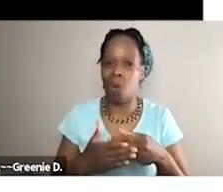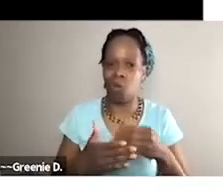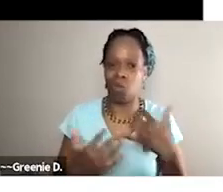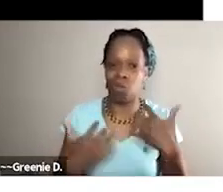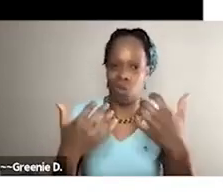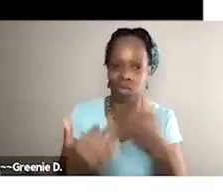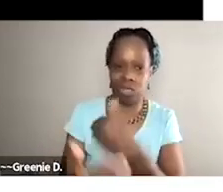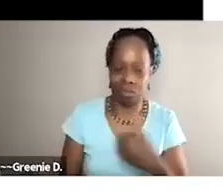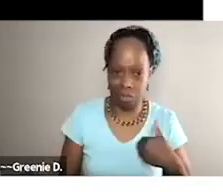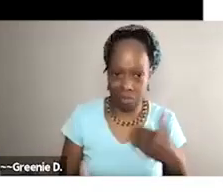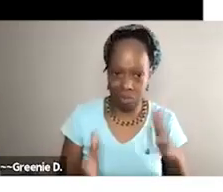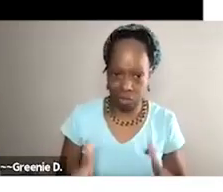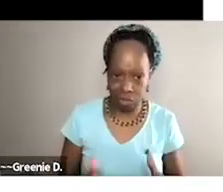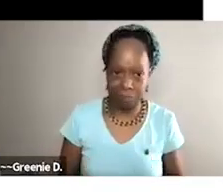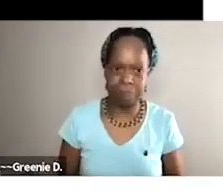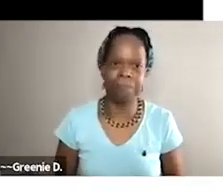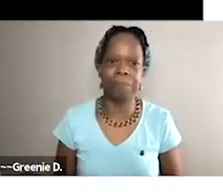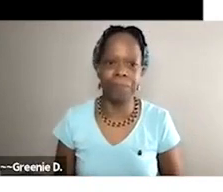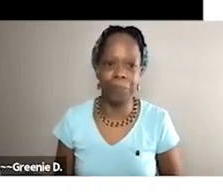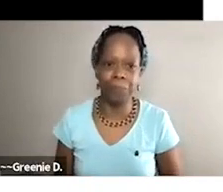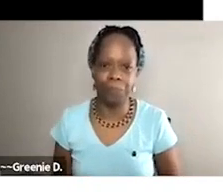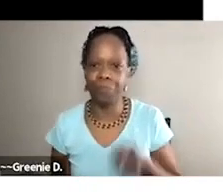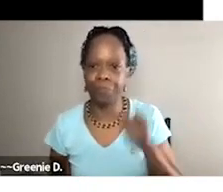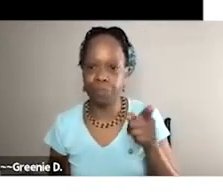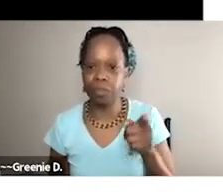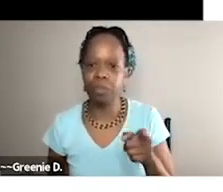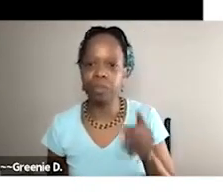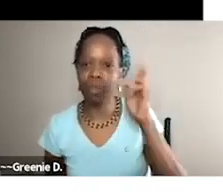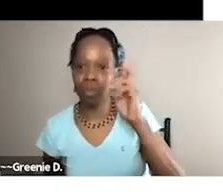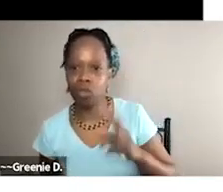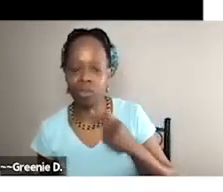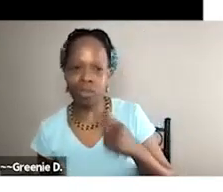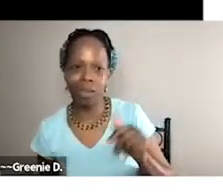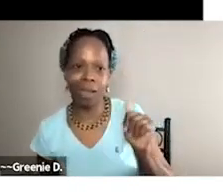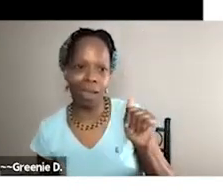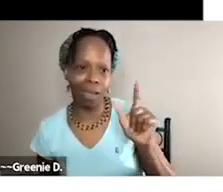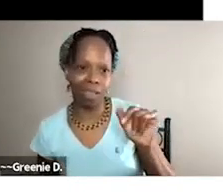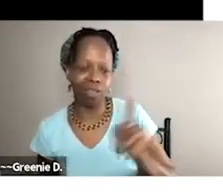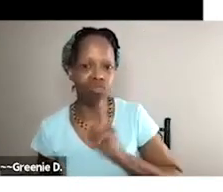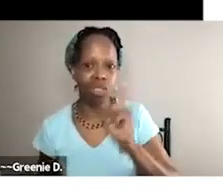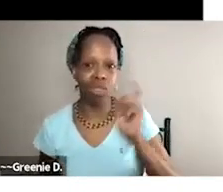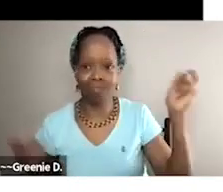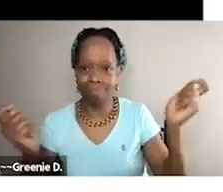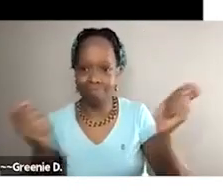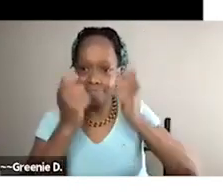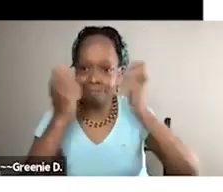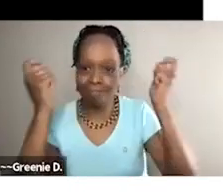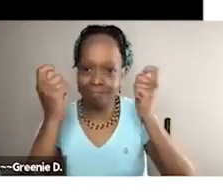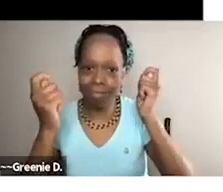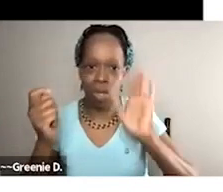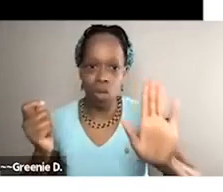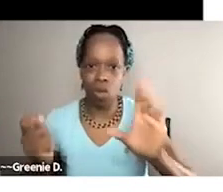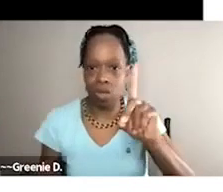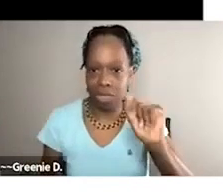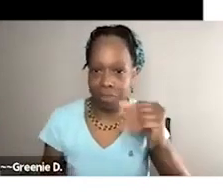So, you know, Alice really, I suppose, celebrates disability in her performances, but